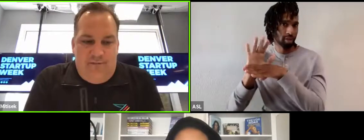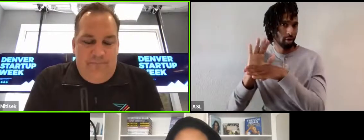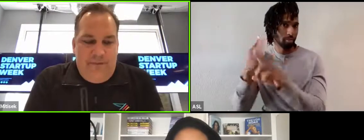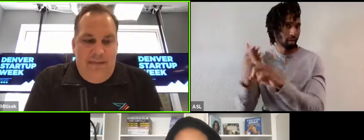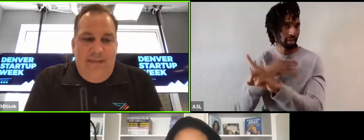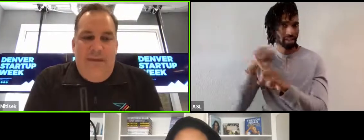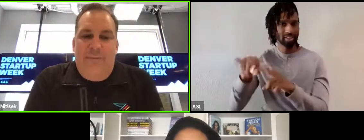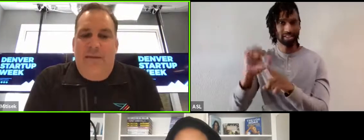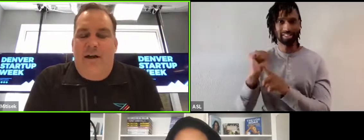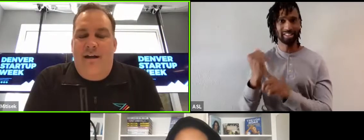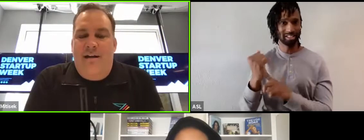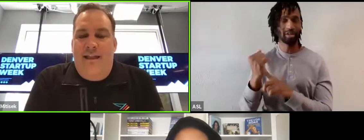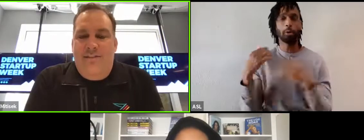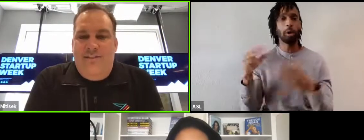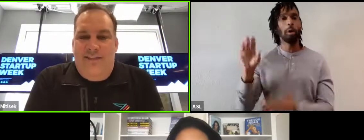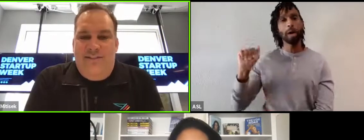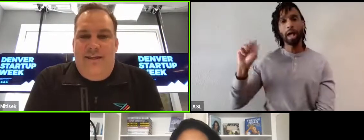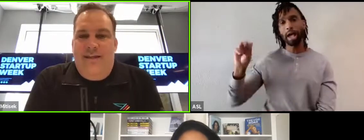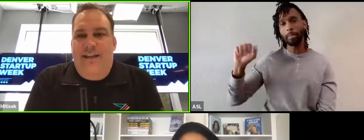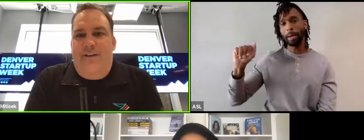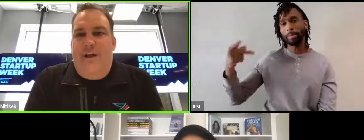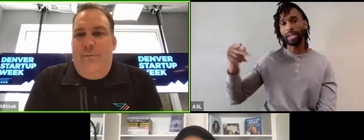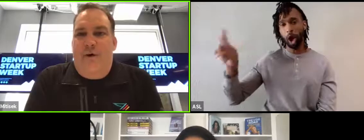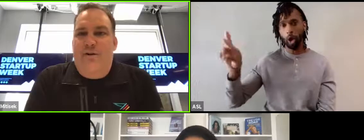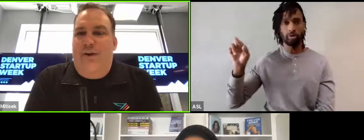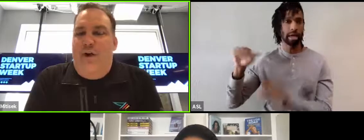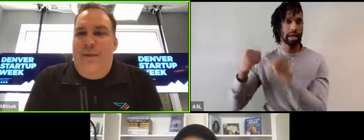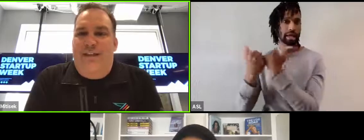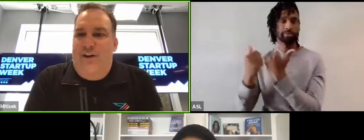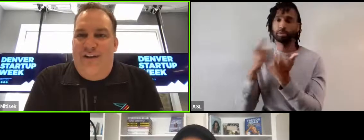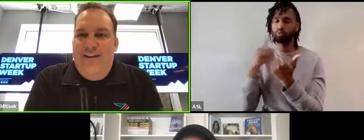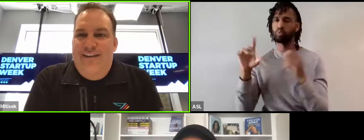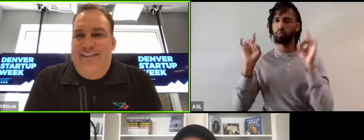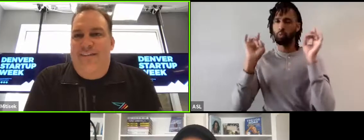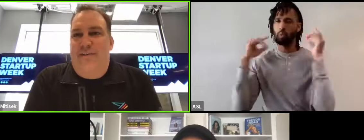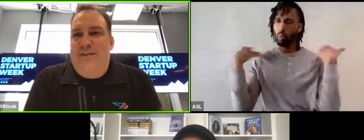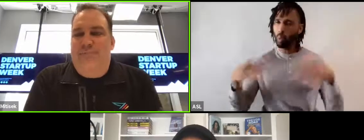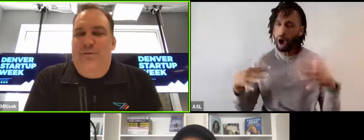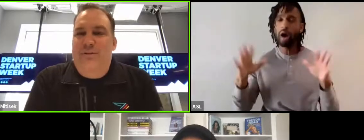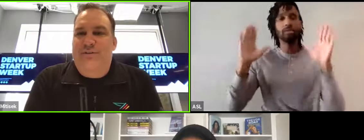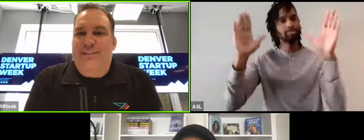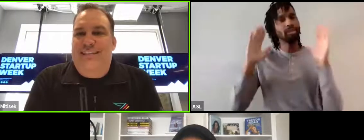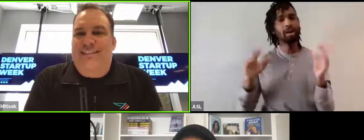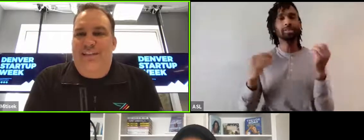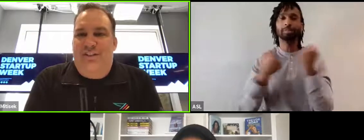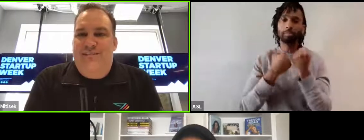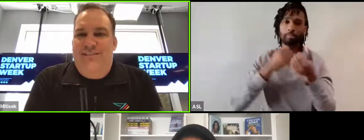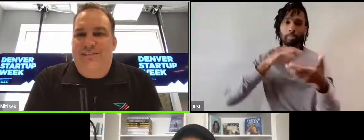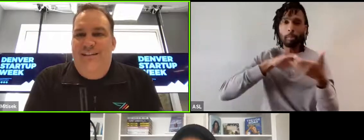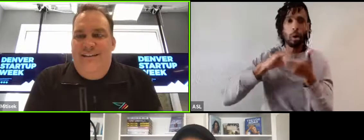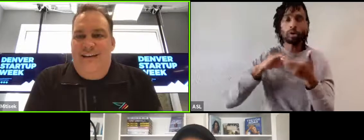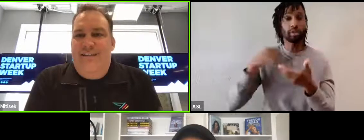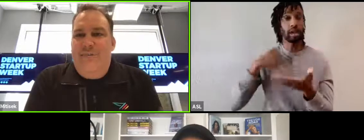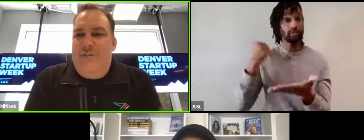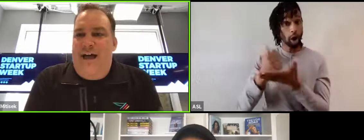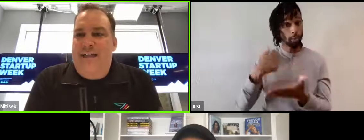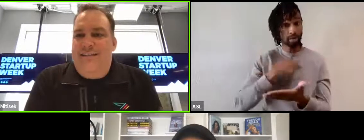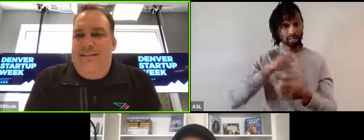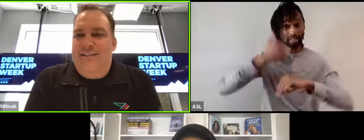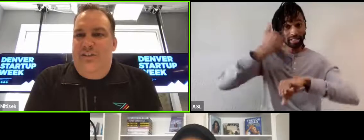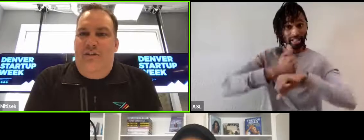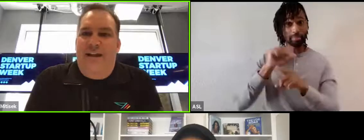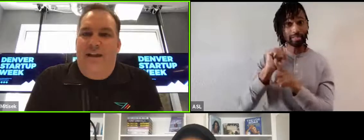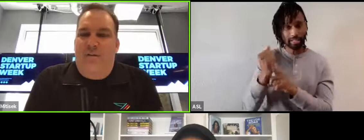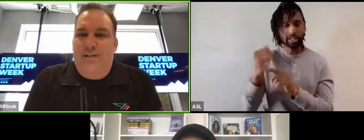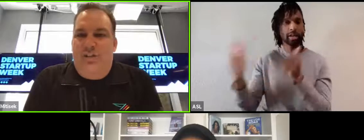the session. MAPR Agency has been an incredible partner all week long. They've helped us produce these sessions. They've been behind